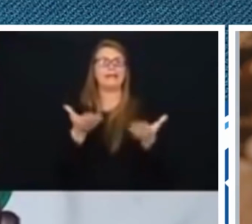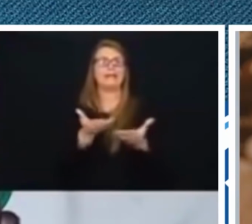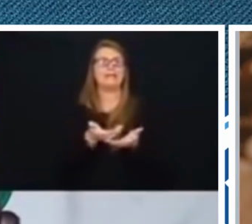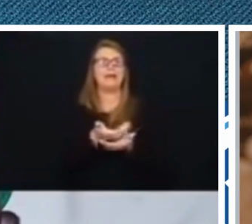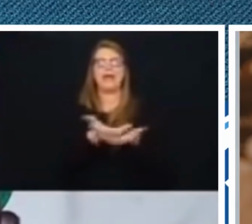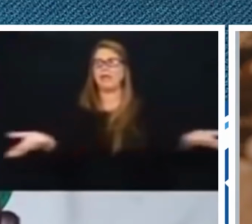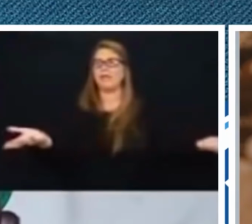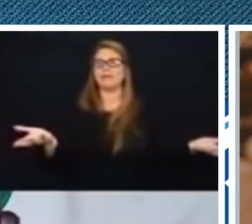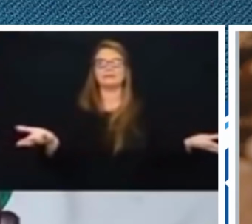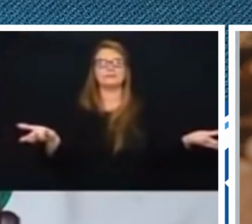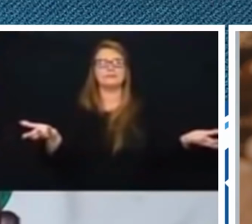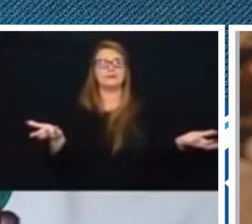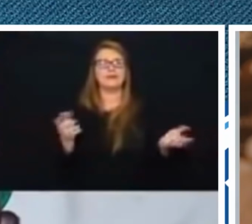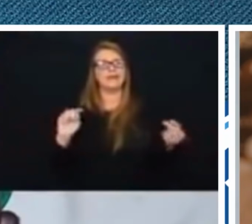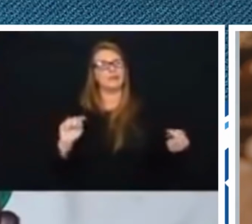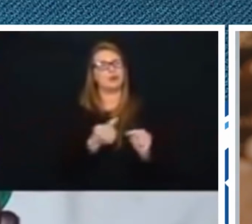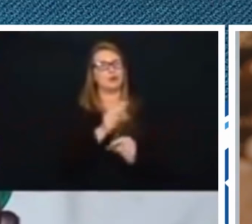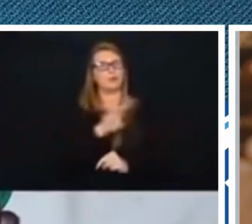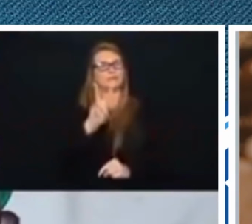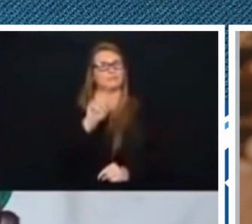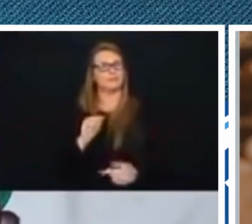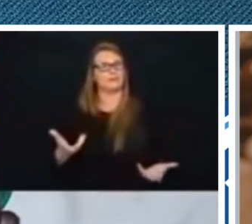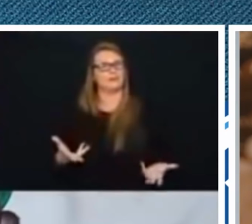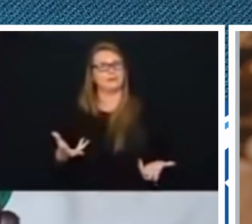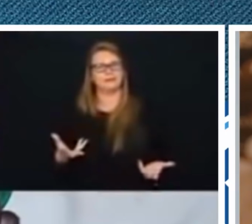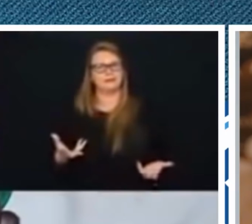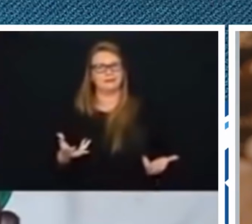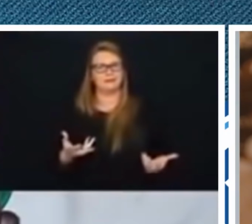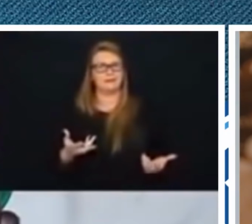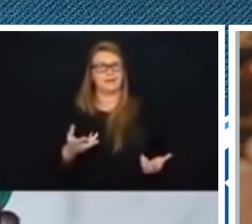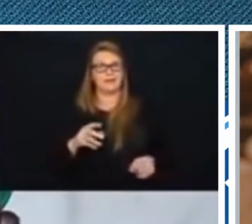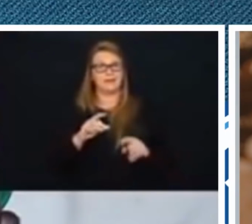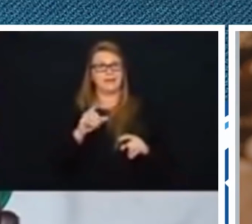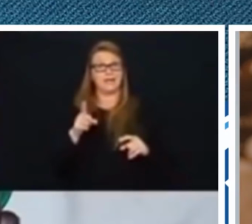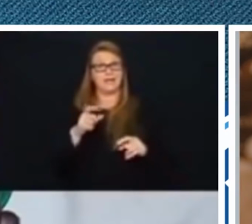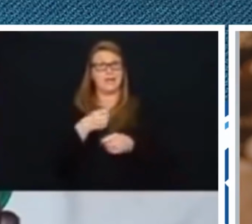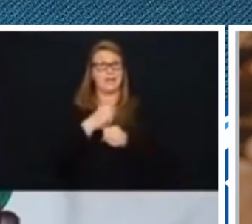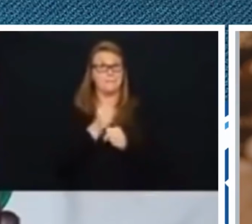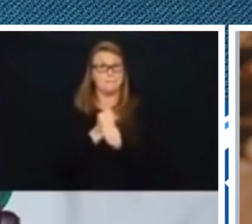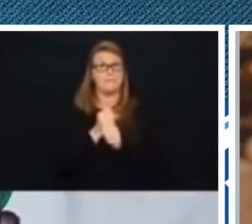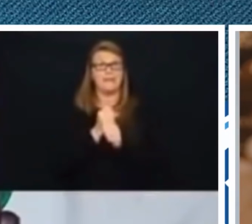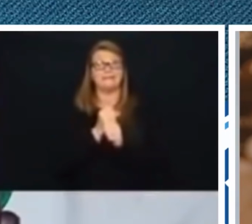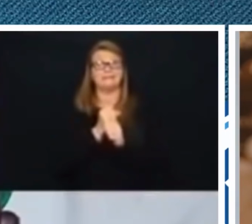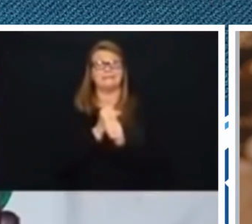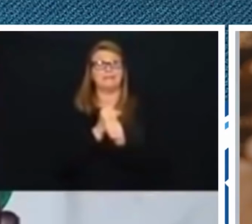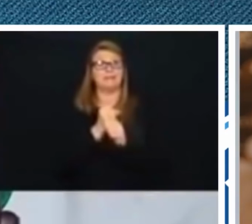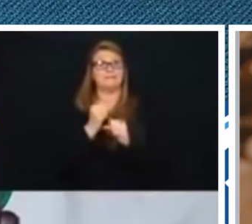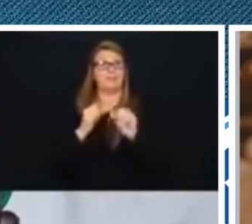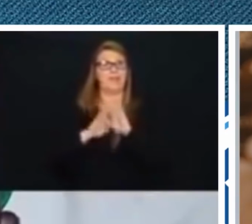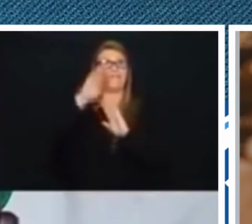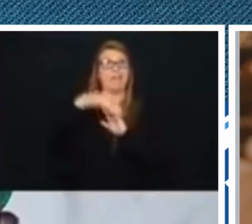West Virginia in so many different ways. It was unbelievable. But more than anything, it creates runaway inflation